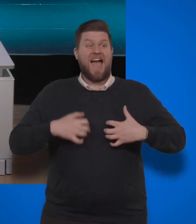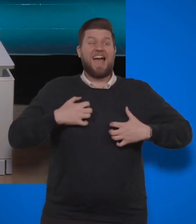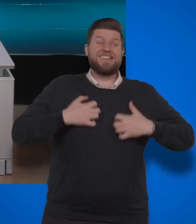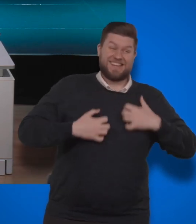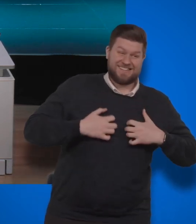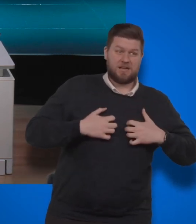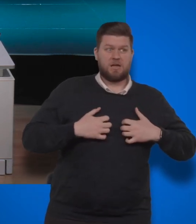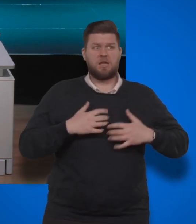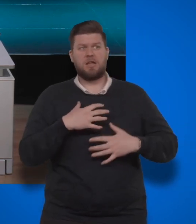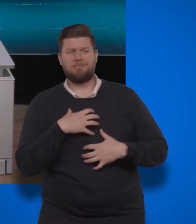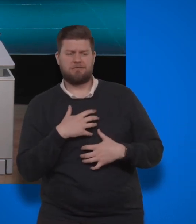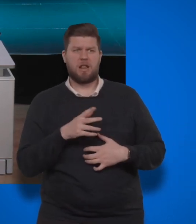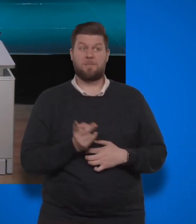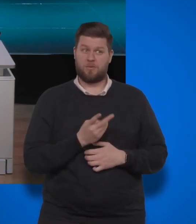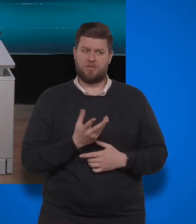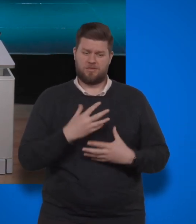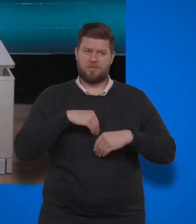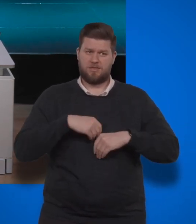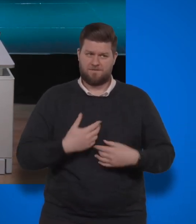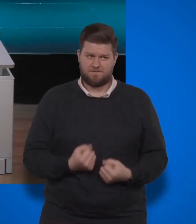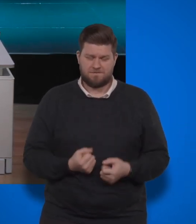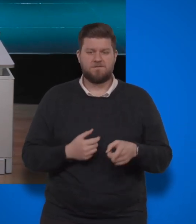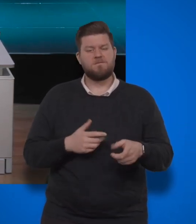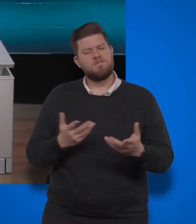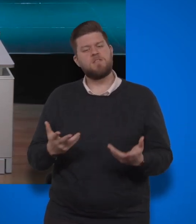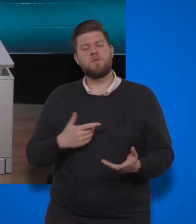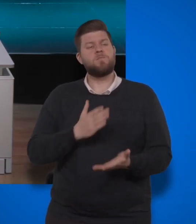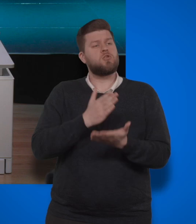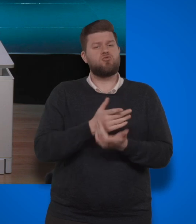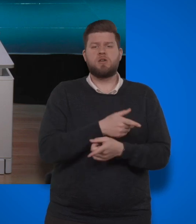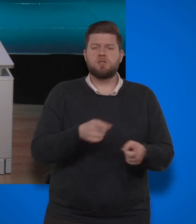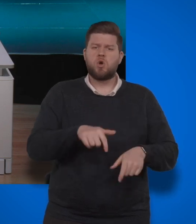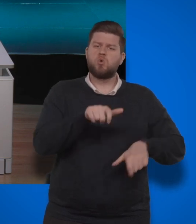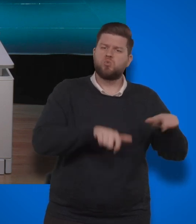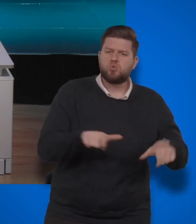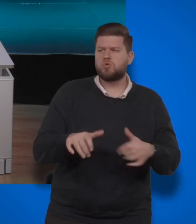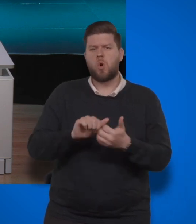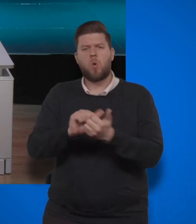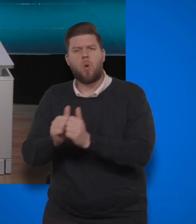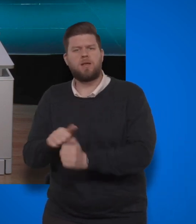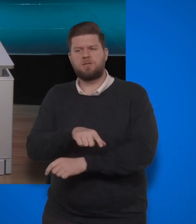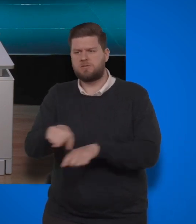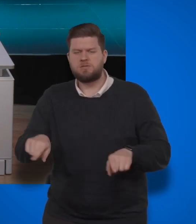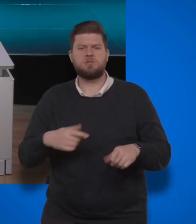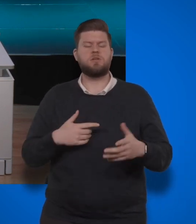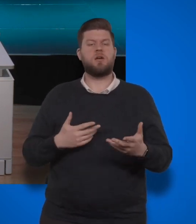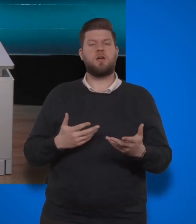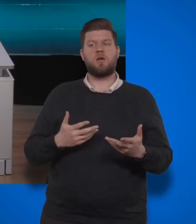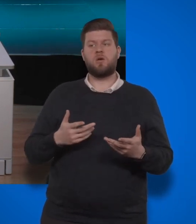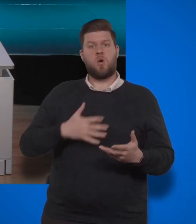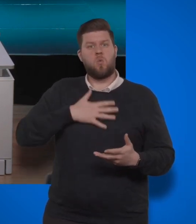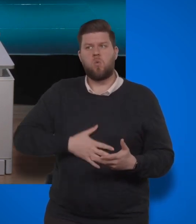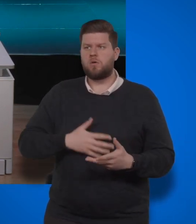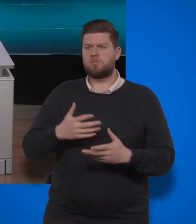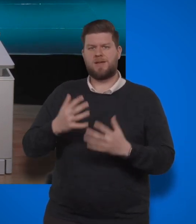fearful. What future are we creating? I trust that our students and colleagues are not seeking to create a technology